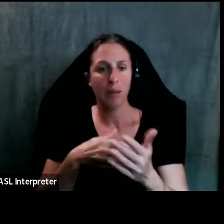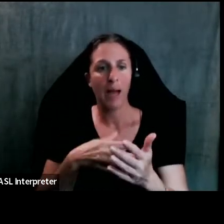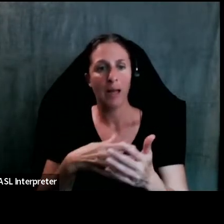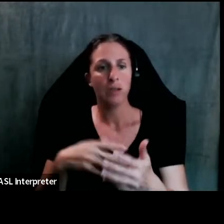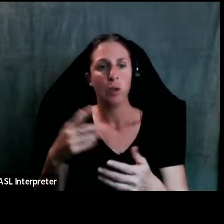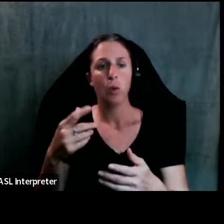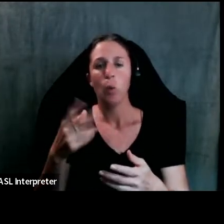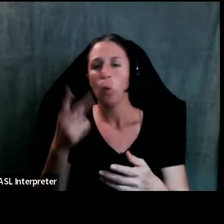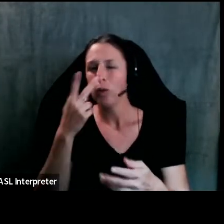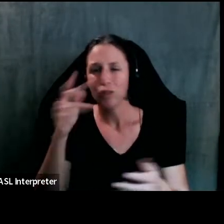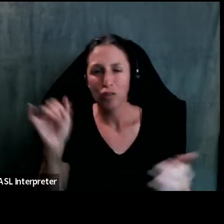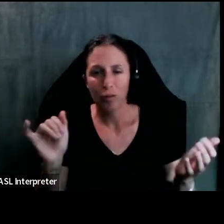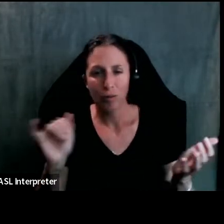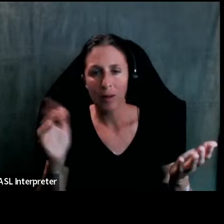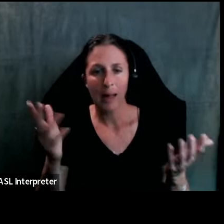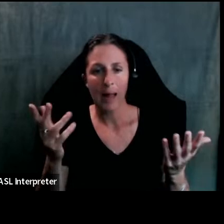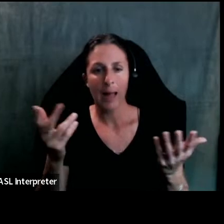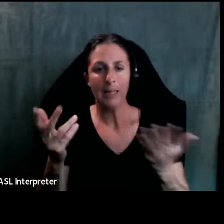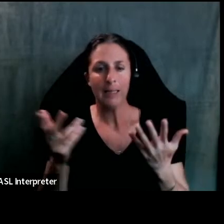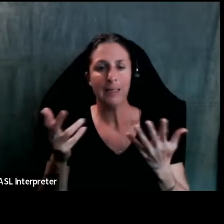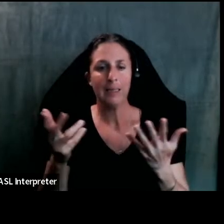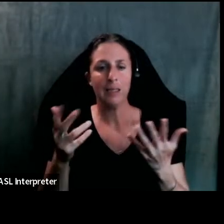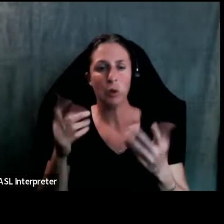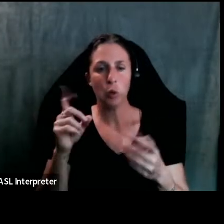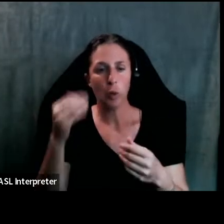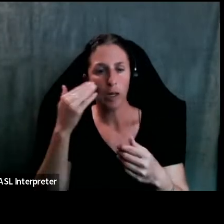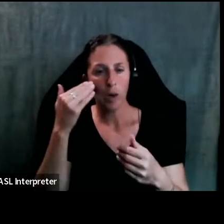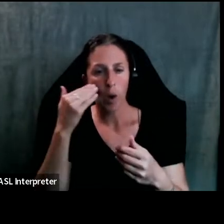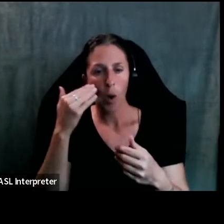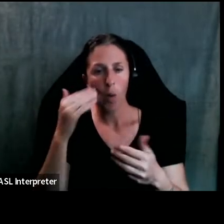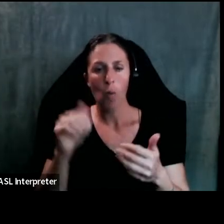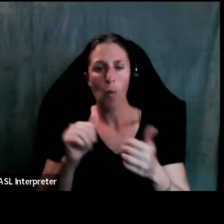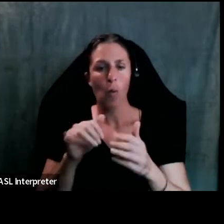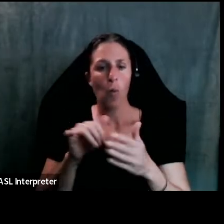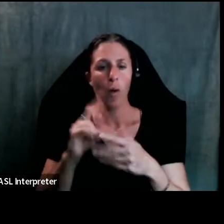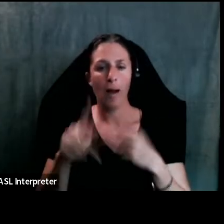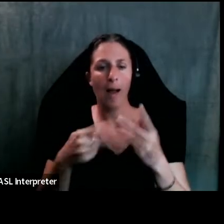like? Or what was the other one?